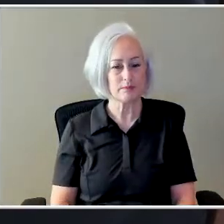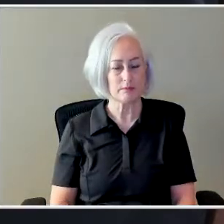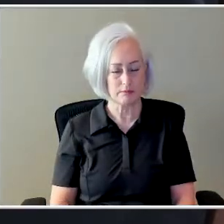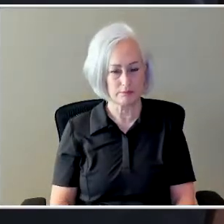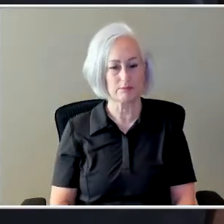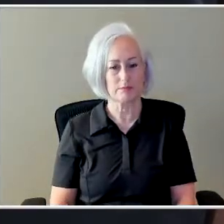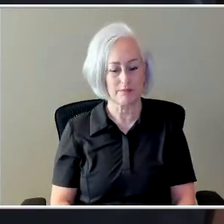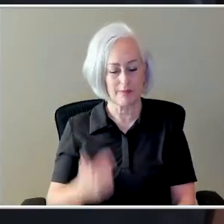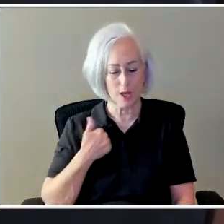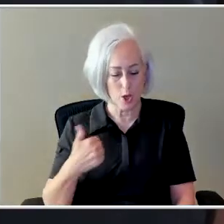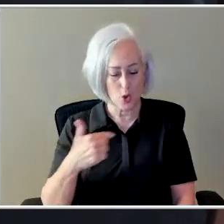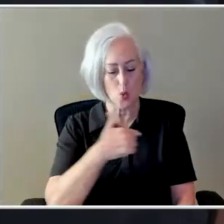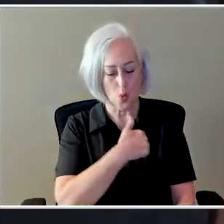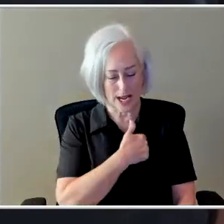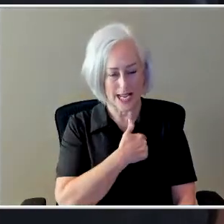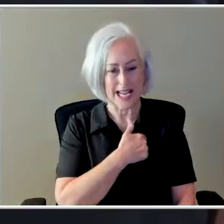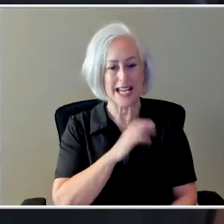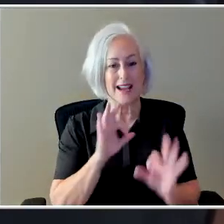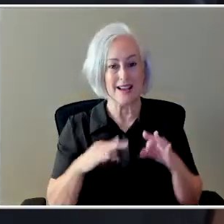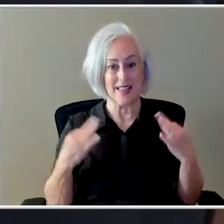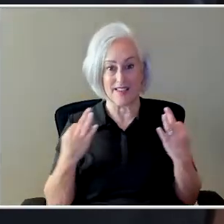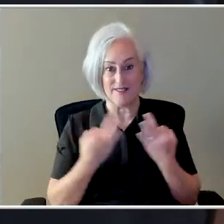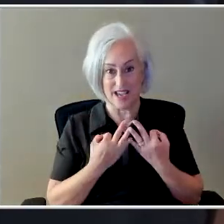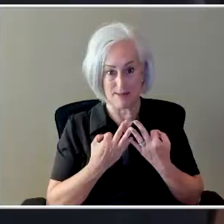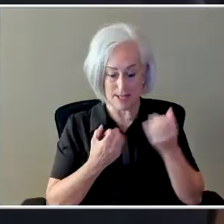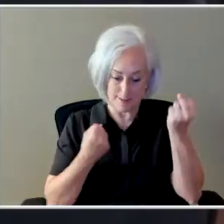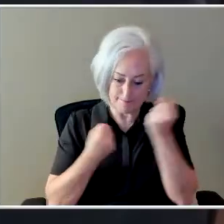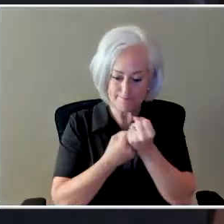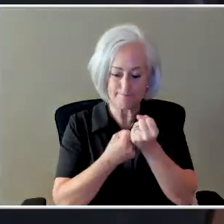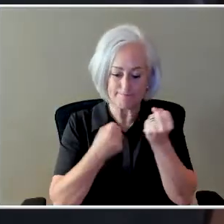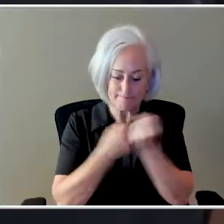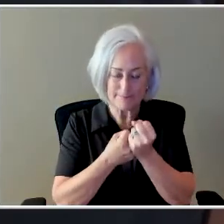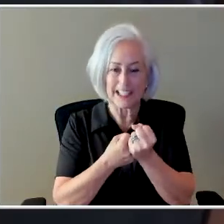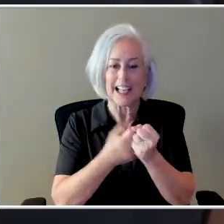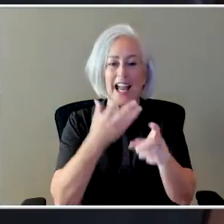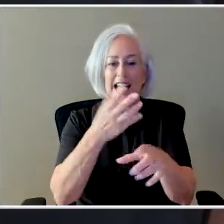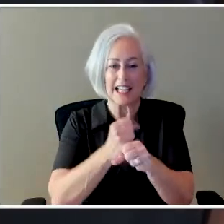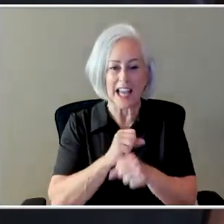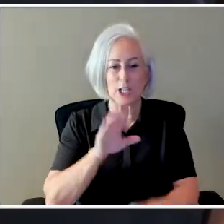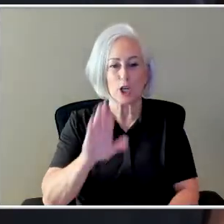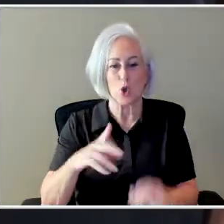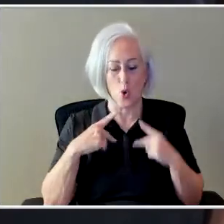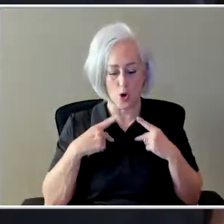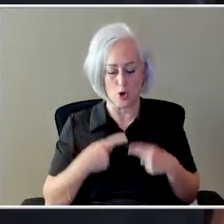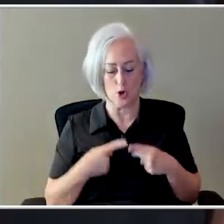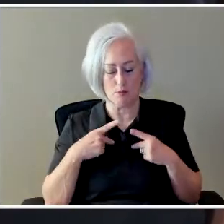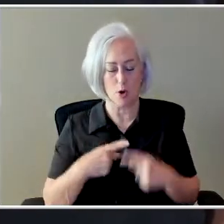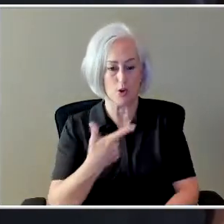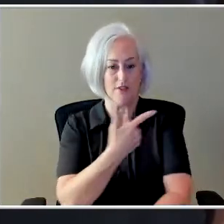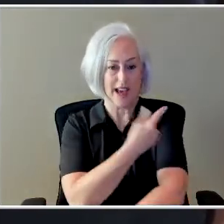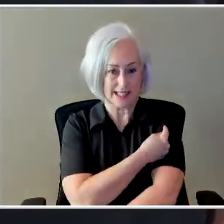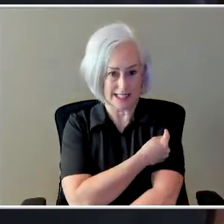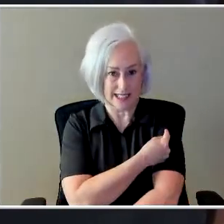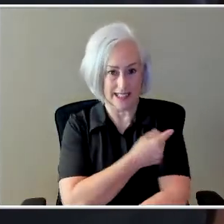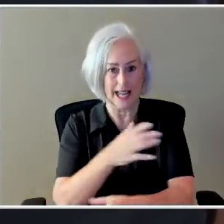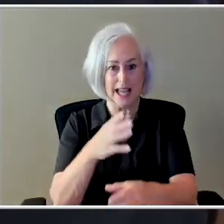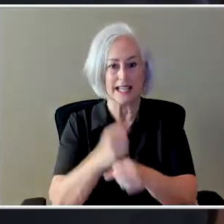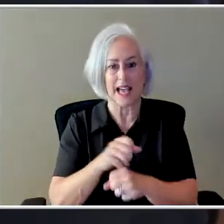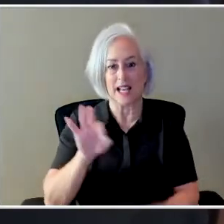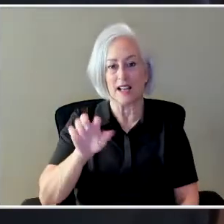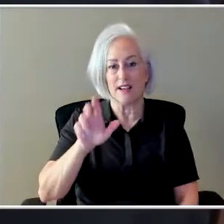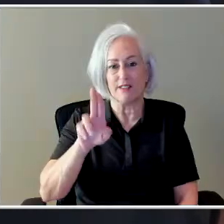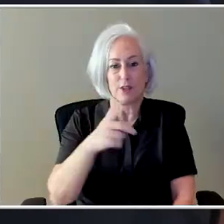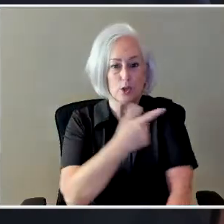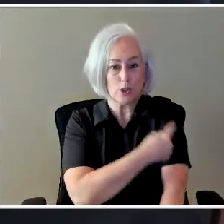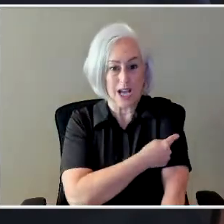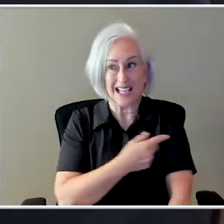are advocating for people to get their flu shots and their pneumonia vaccines, because we were told that if he hadn't had his flu shot, he might not have